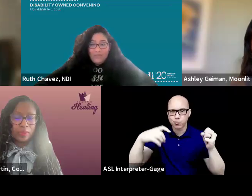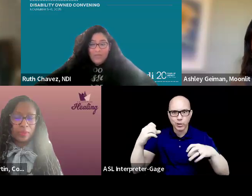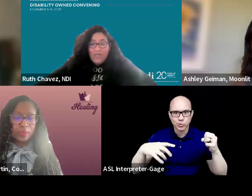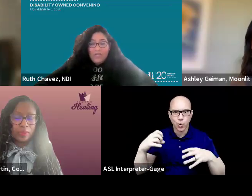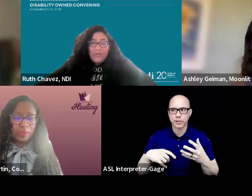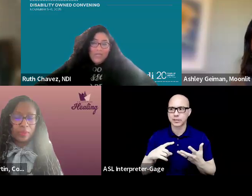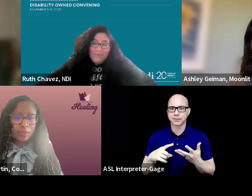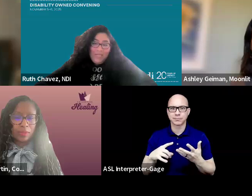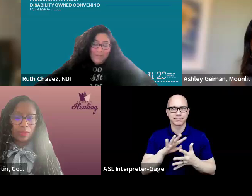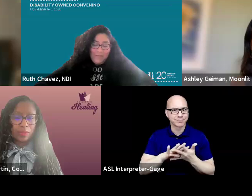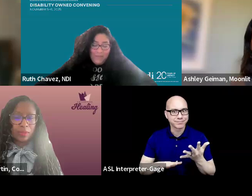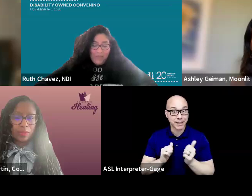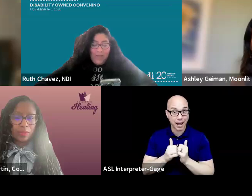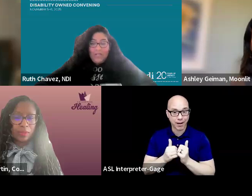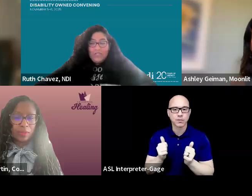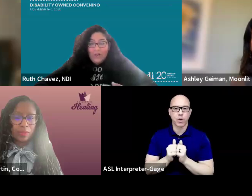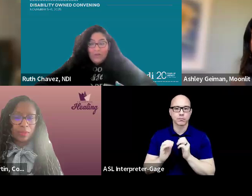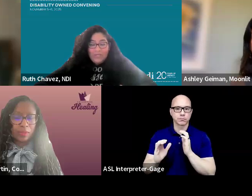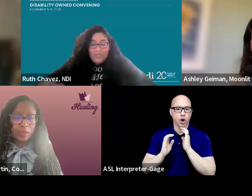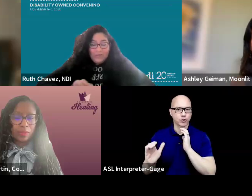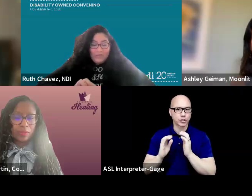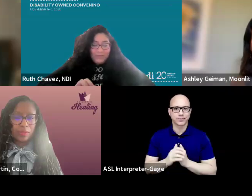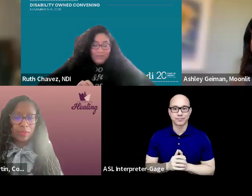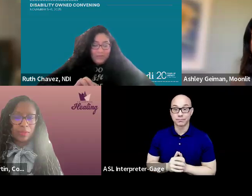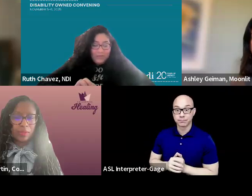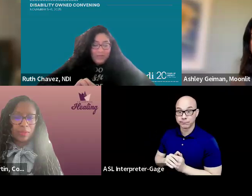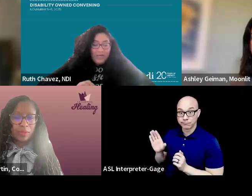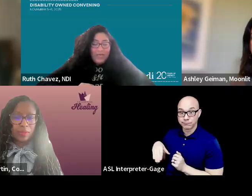conversation. So let's meet them. Charles,